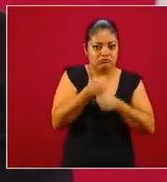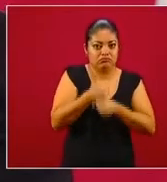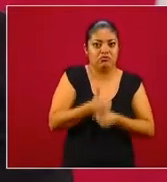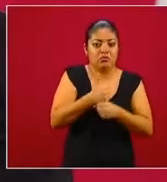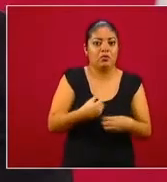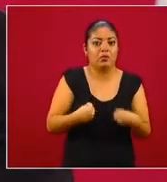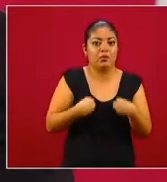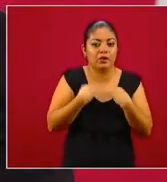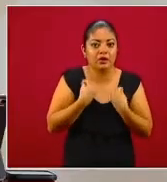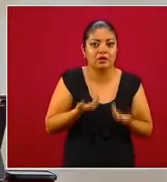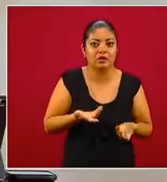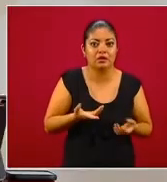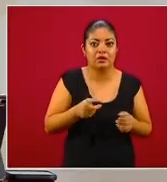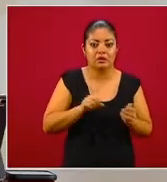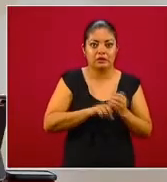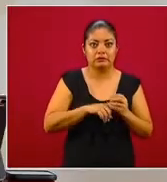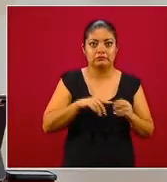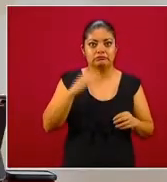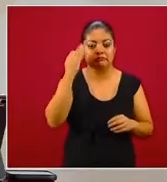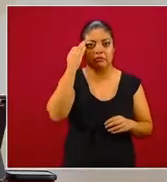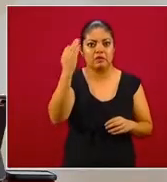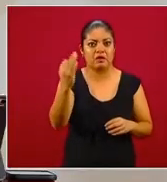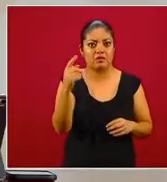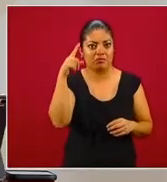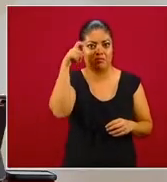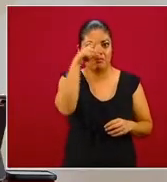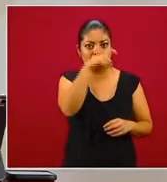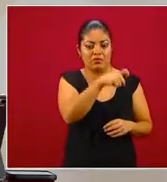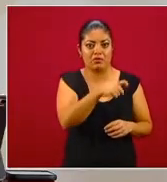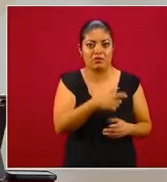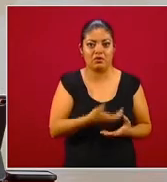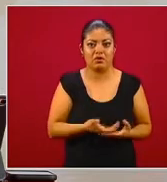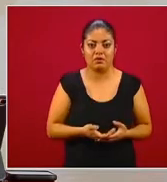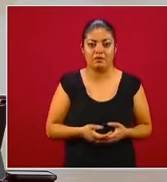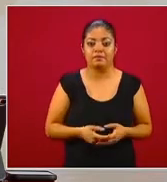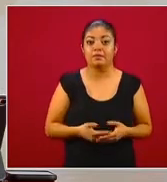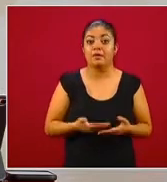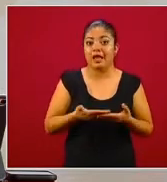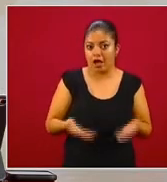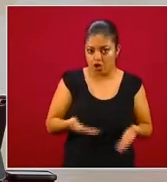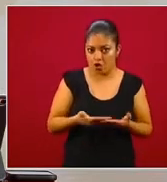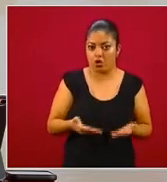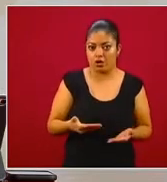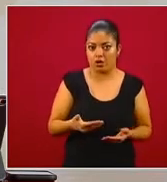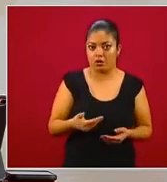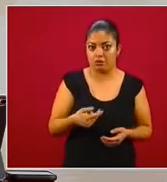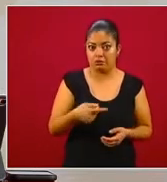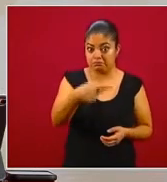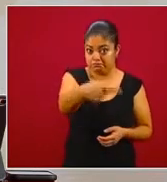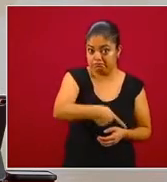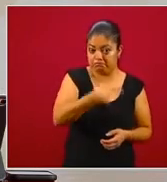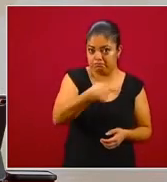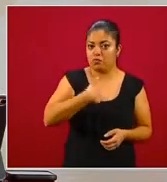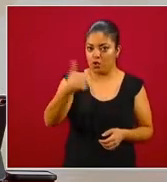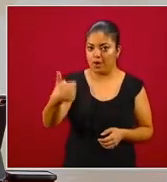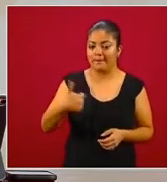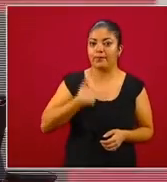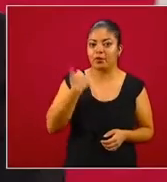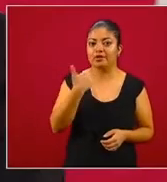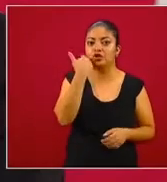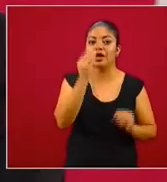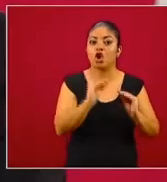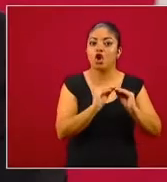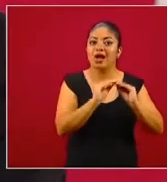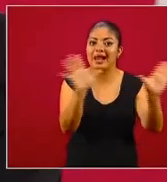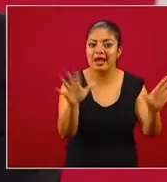todas las People's personas que lives have estamos viviendo en este seriously país. been affected. Ahora aquí I want to aprovecho take la pregunta advantage para of hacer your question aclaraciones, here